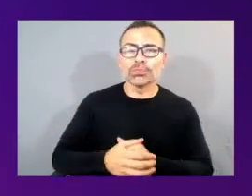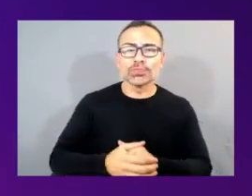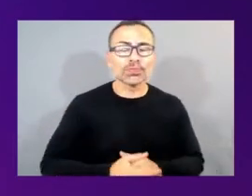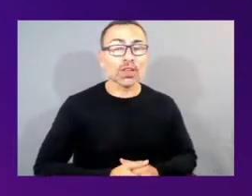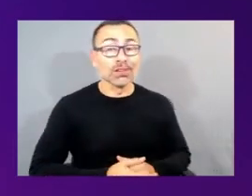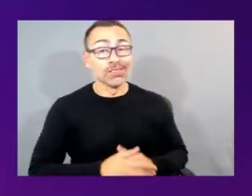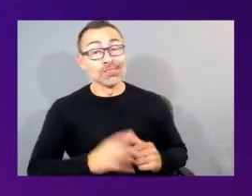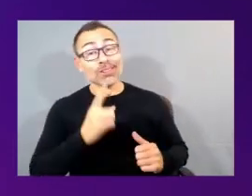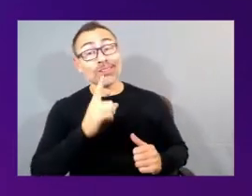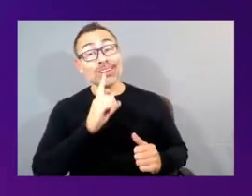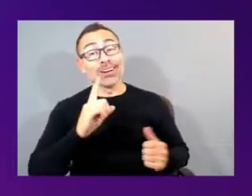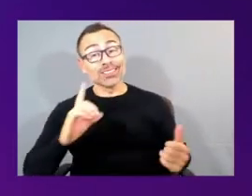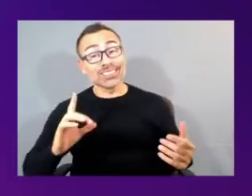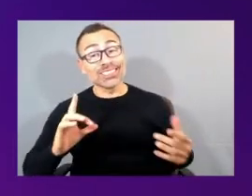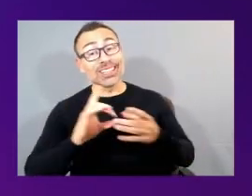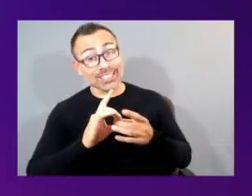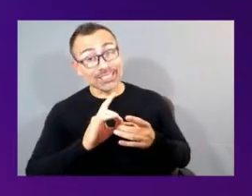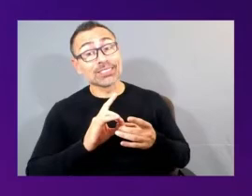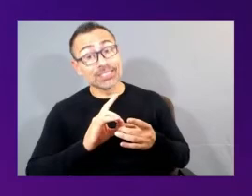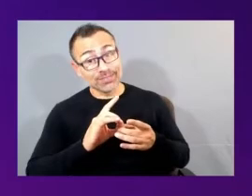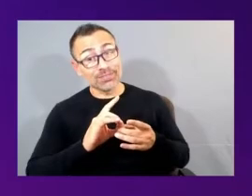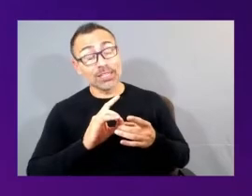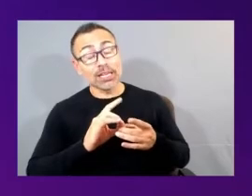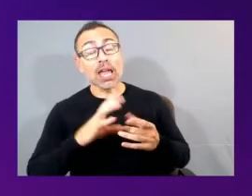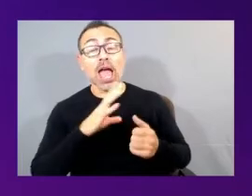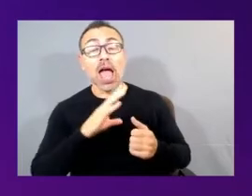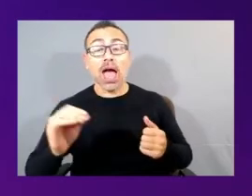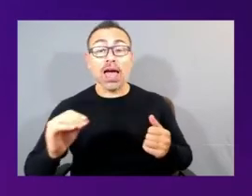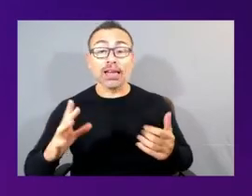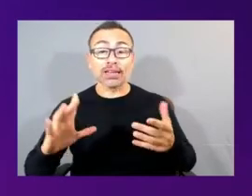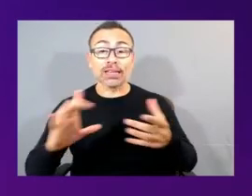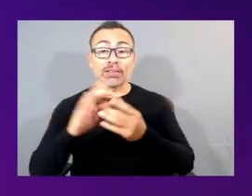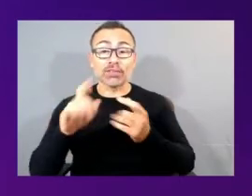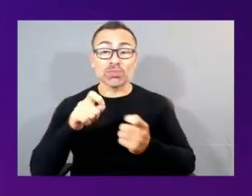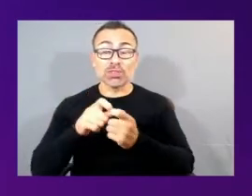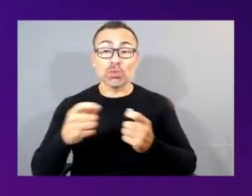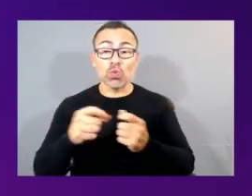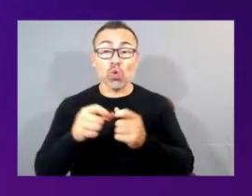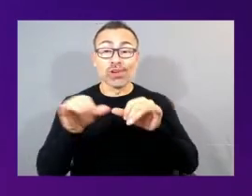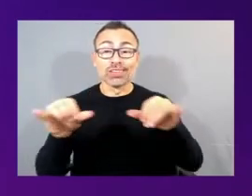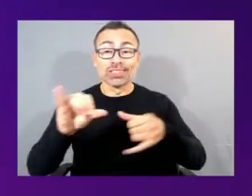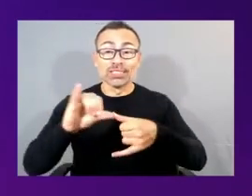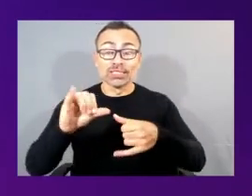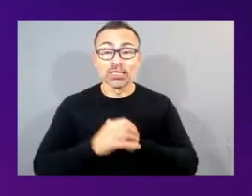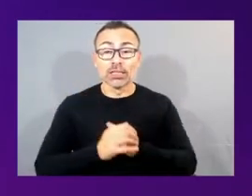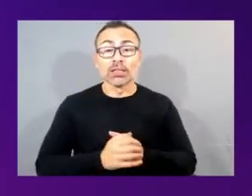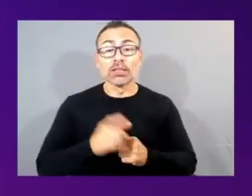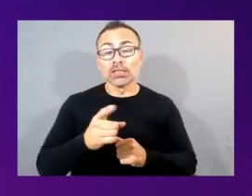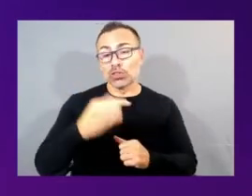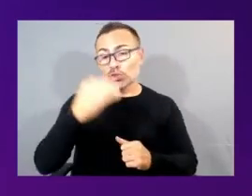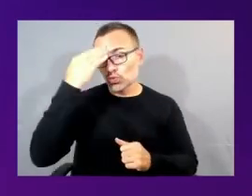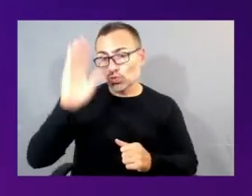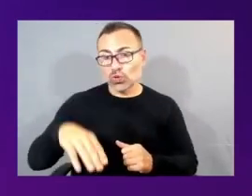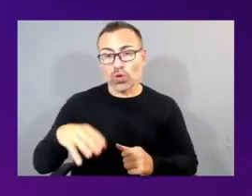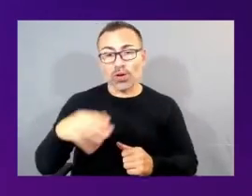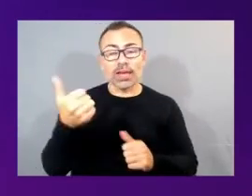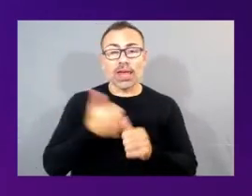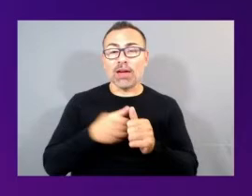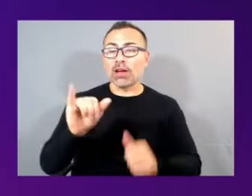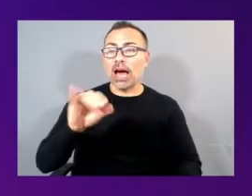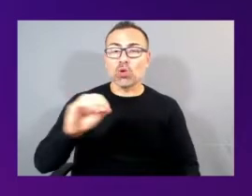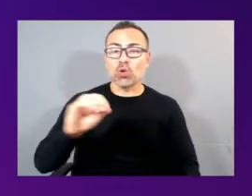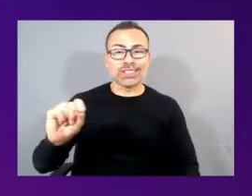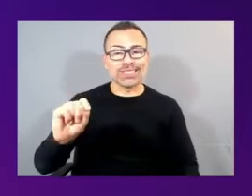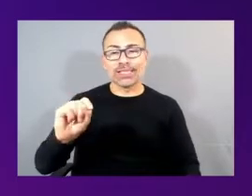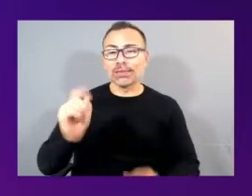and specifically connectivity at scale. So as you all know, every IoT project needs data, right? Because without data,